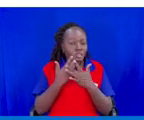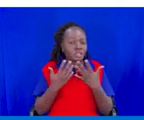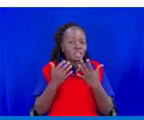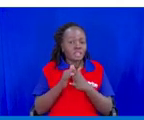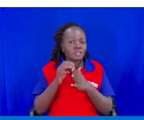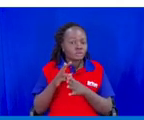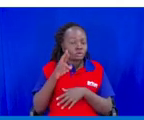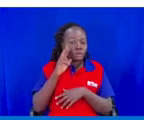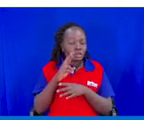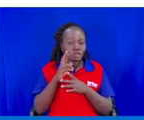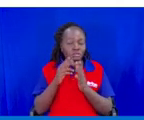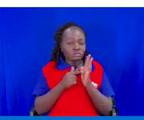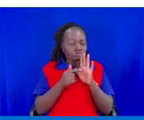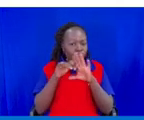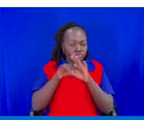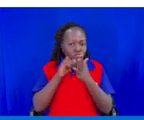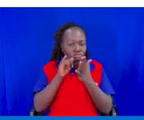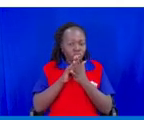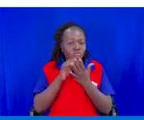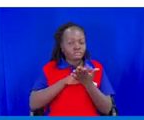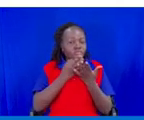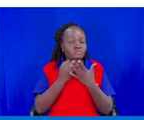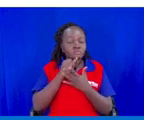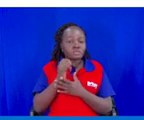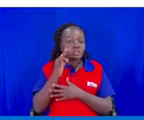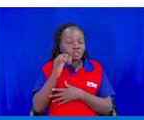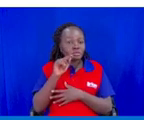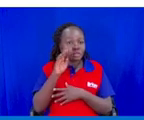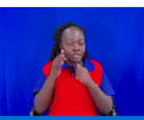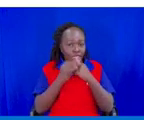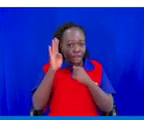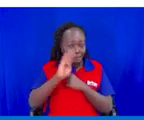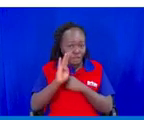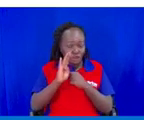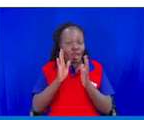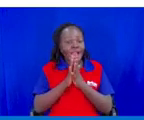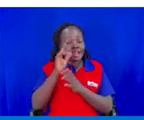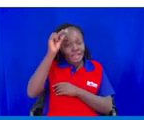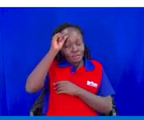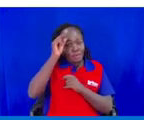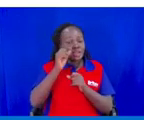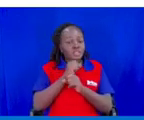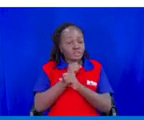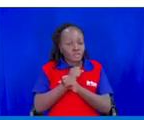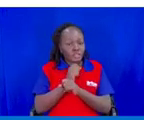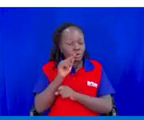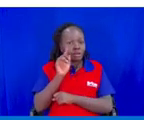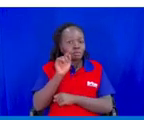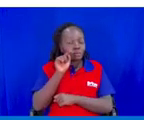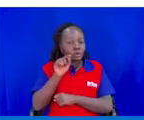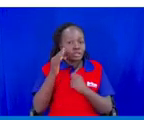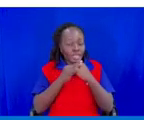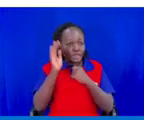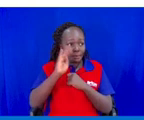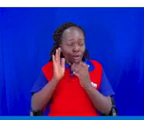recorded in that fund were corporate securities of about 3.8 billion and government securities of about 1.8 billion. And we also